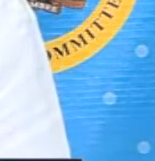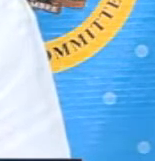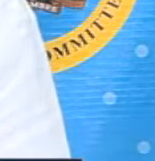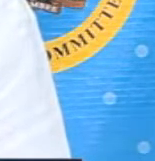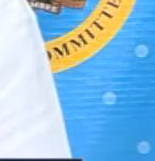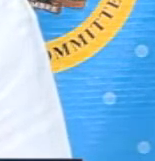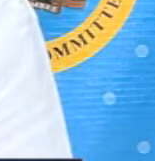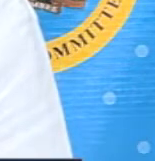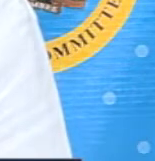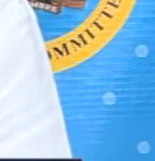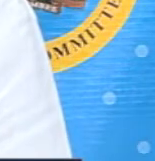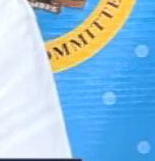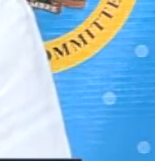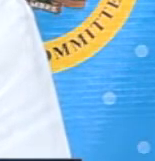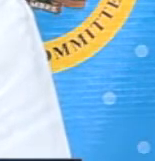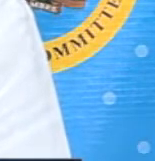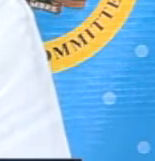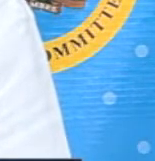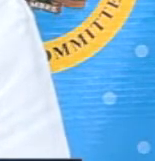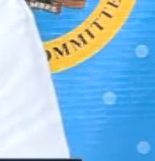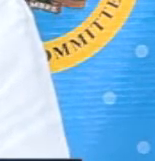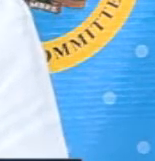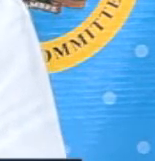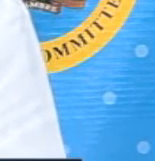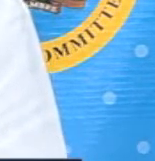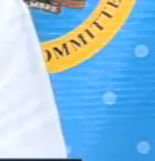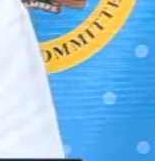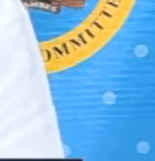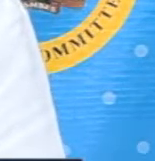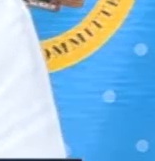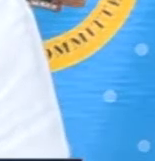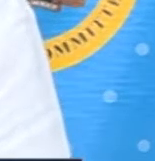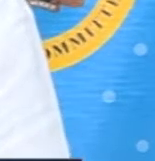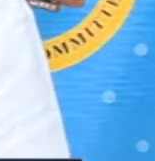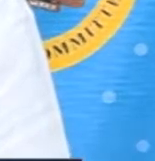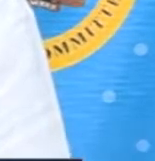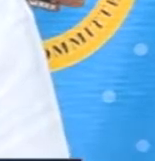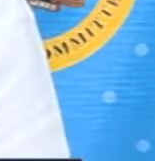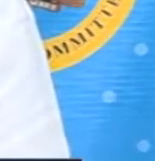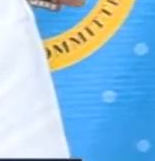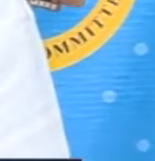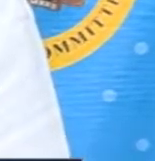tradition in observing Ramadan has been restricted.